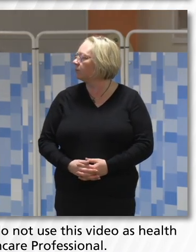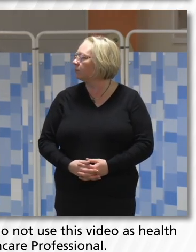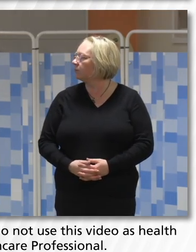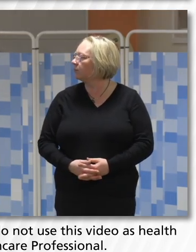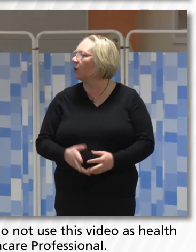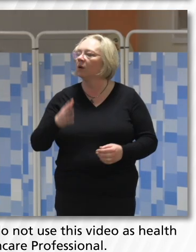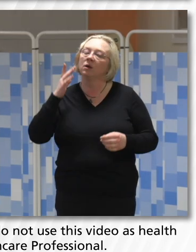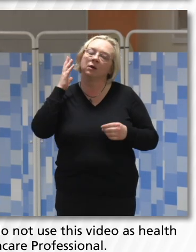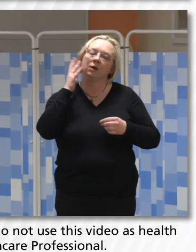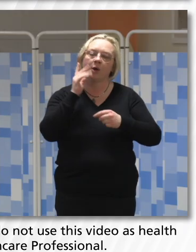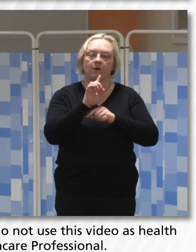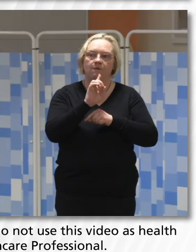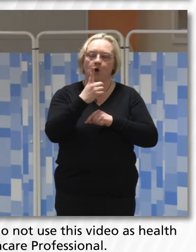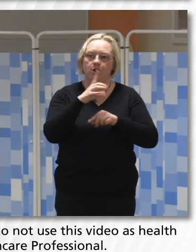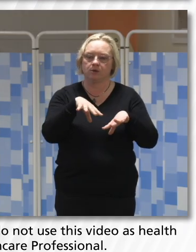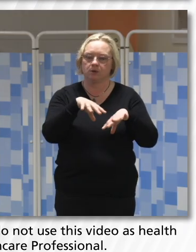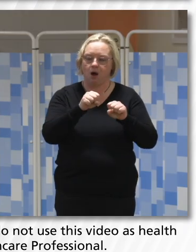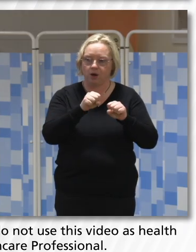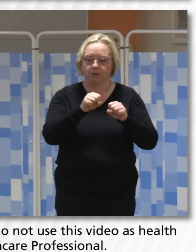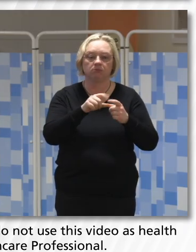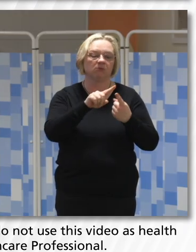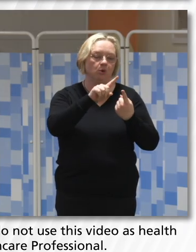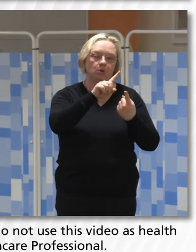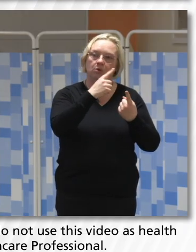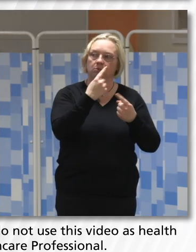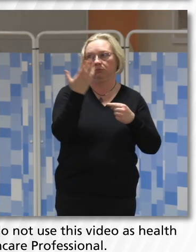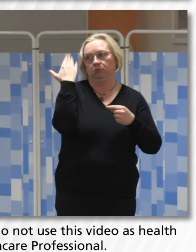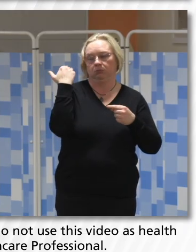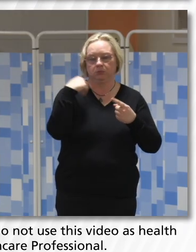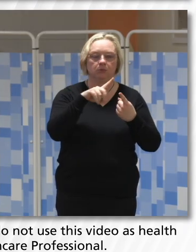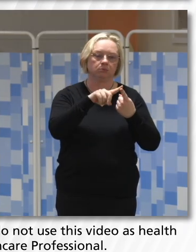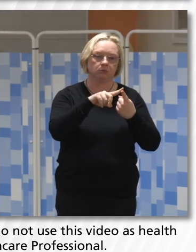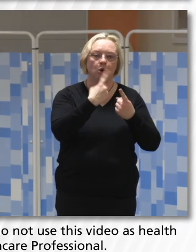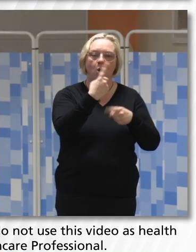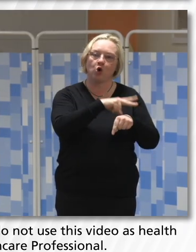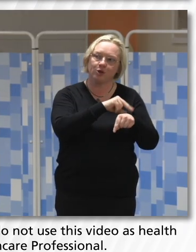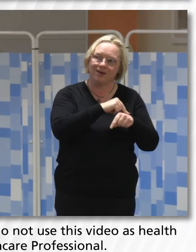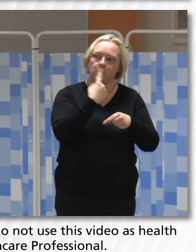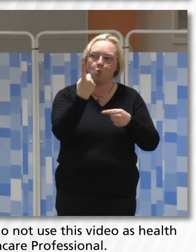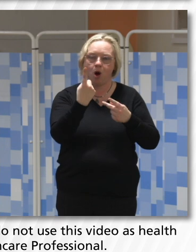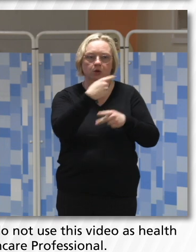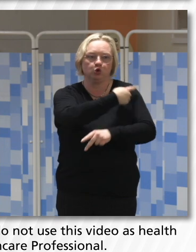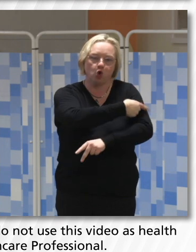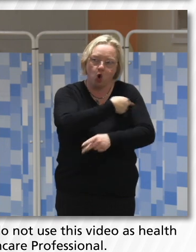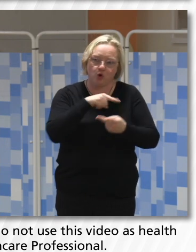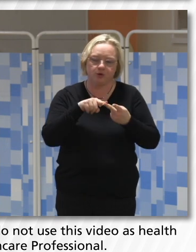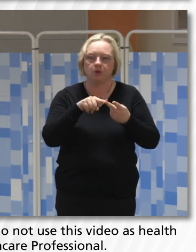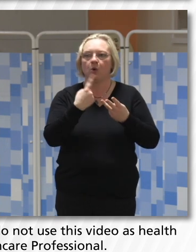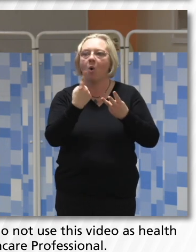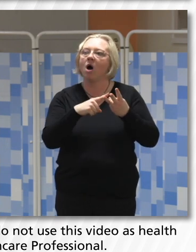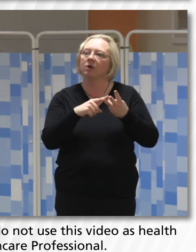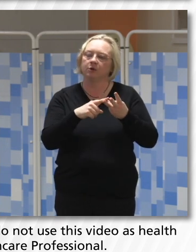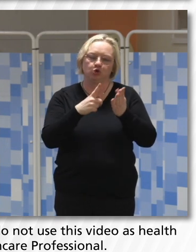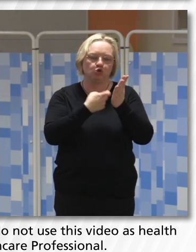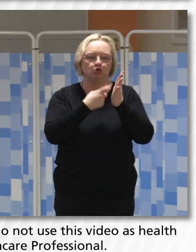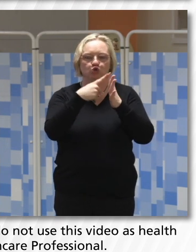Parkinson's clinic, it was normally a consultant, a Parkinson's nurse, and a registrar. So now, we have got